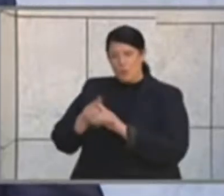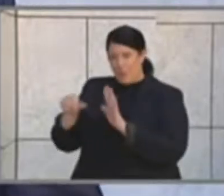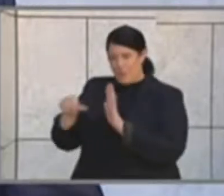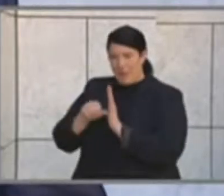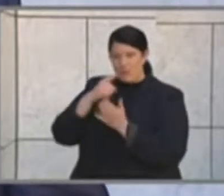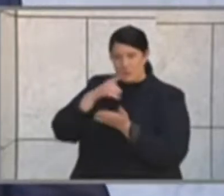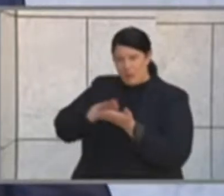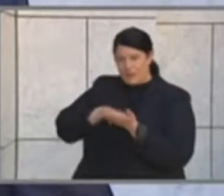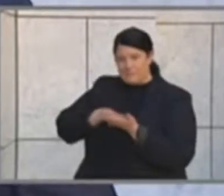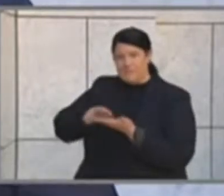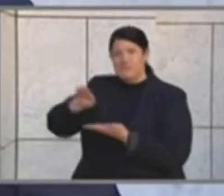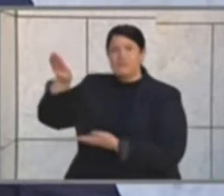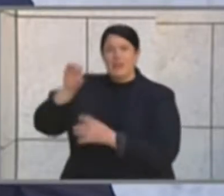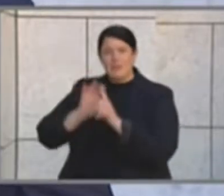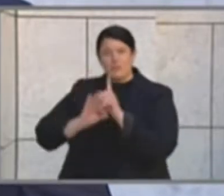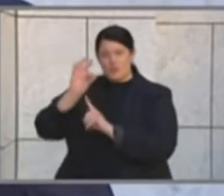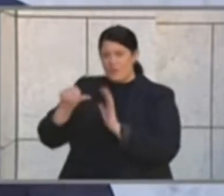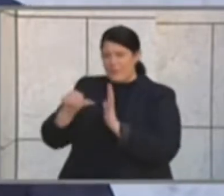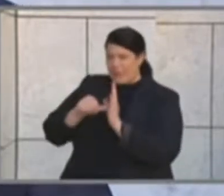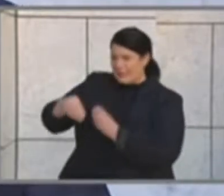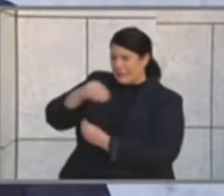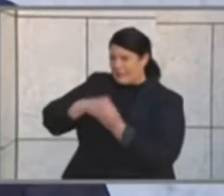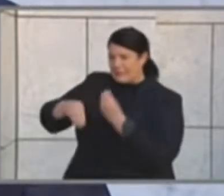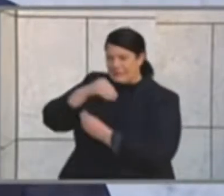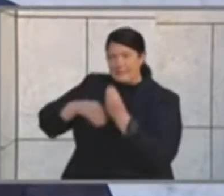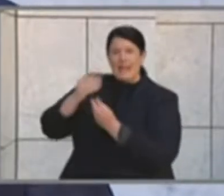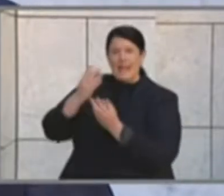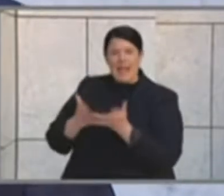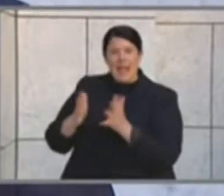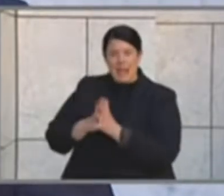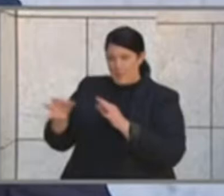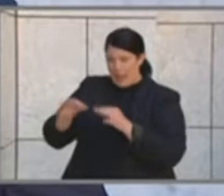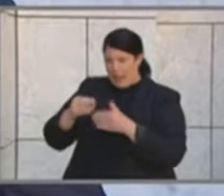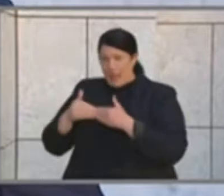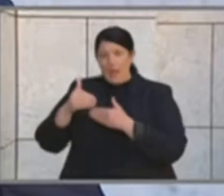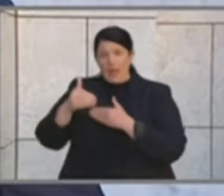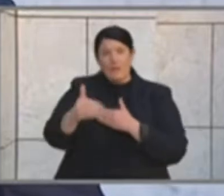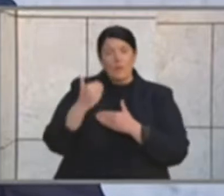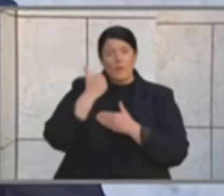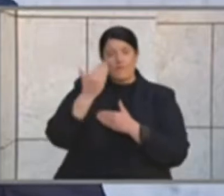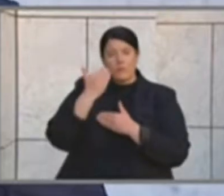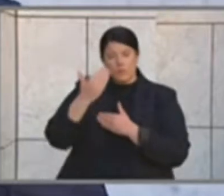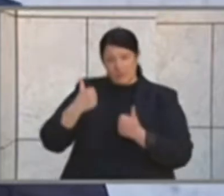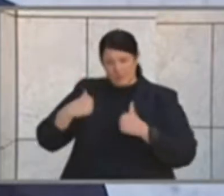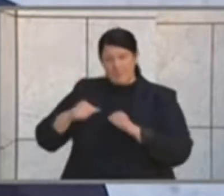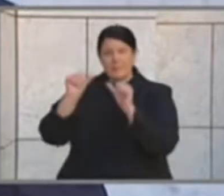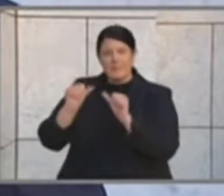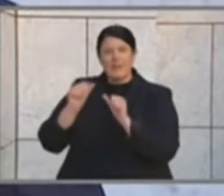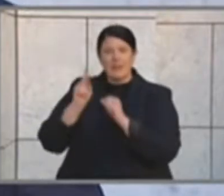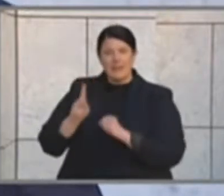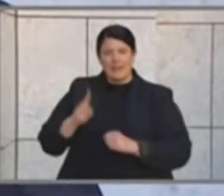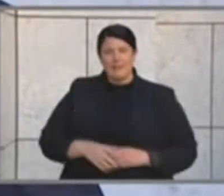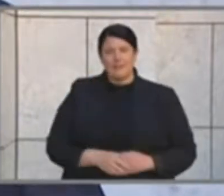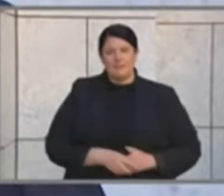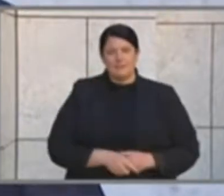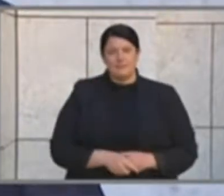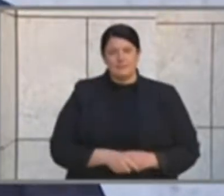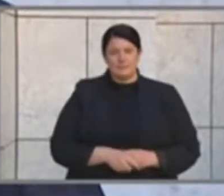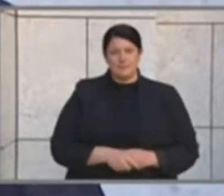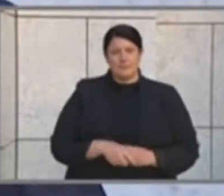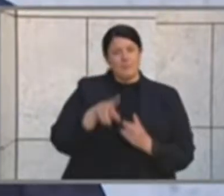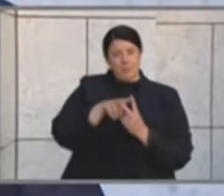brings. It has always been a battle on each of these that has been critically important.